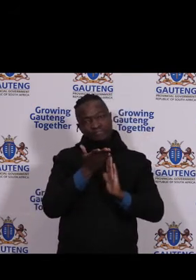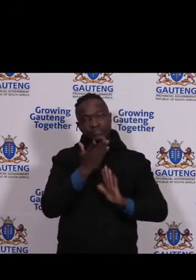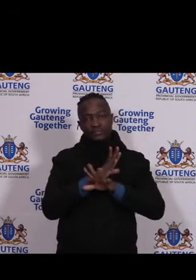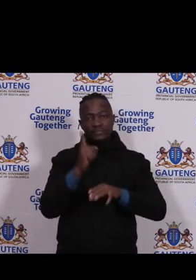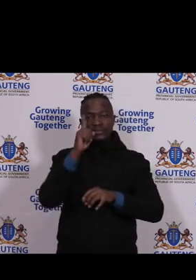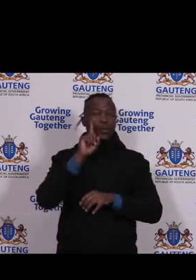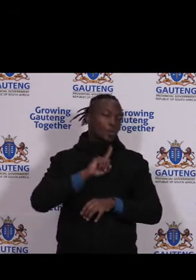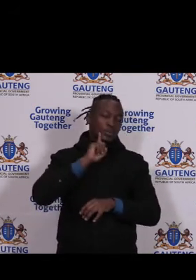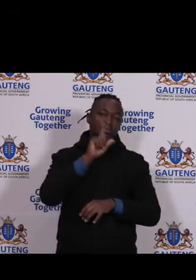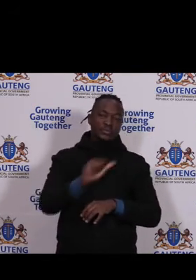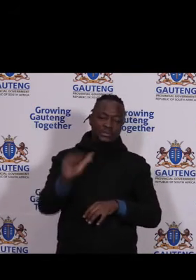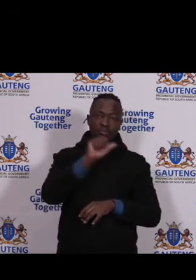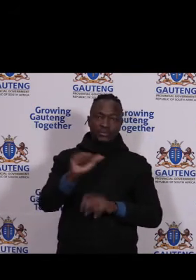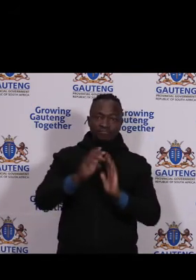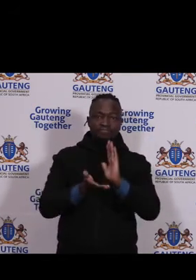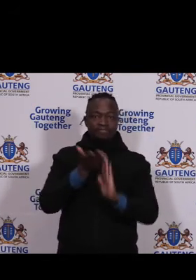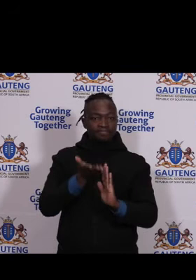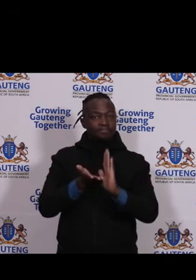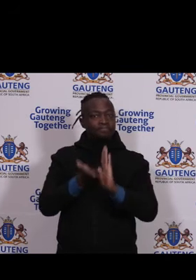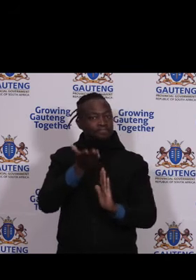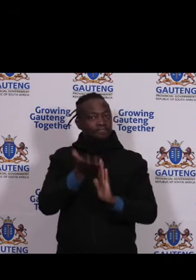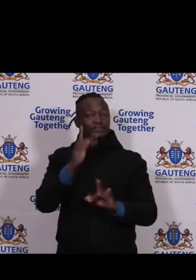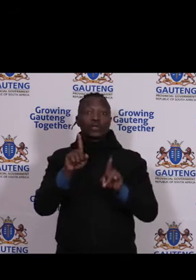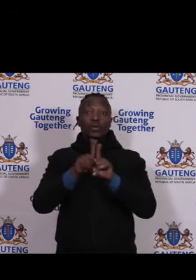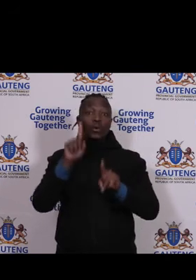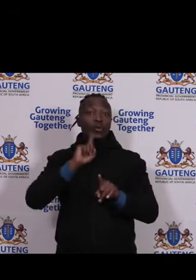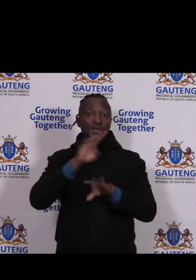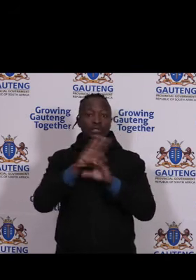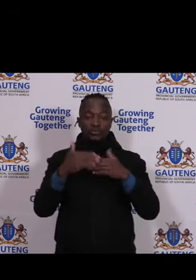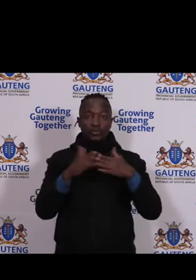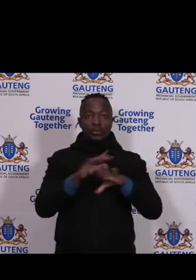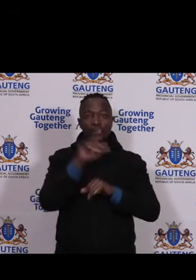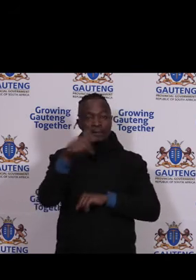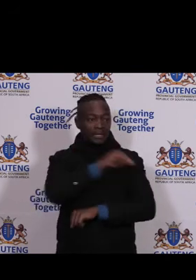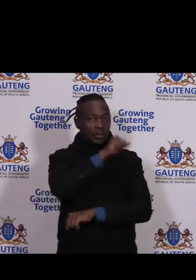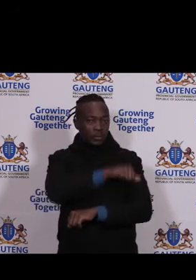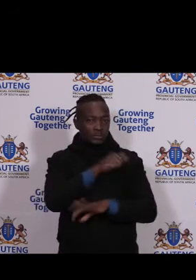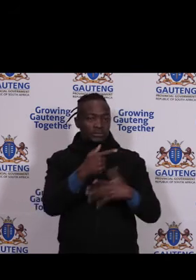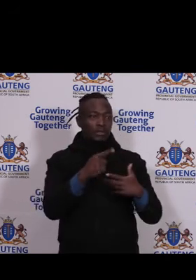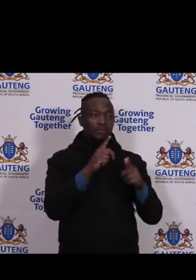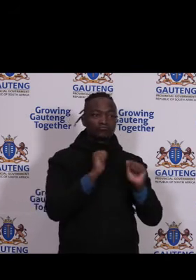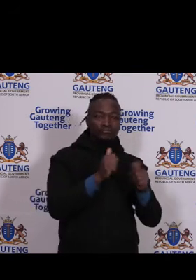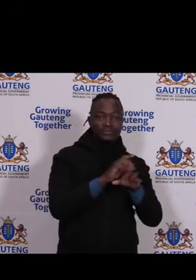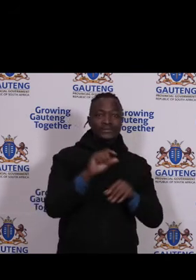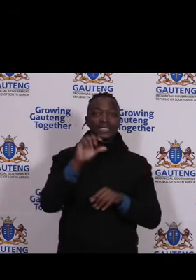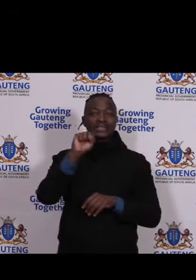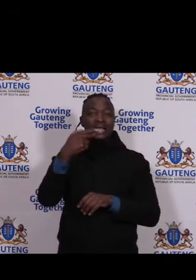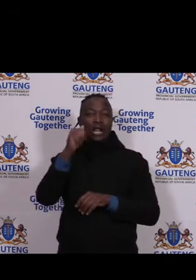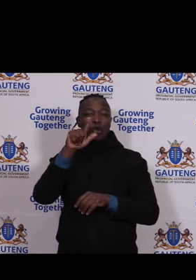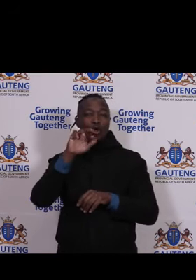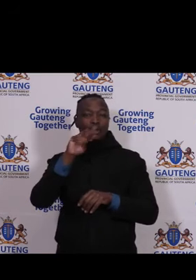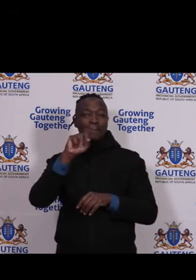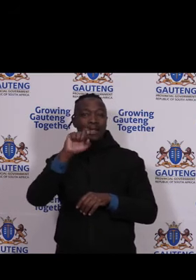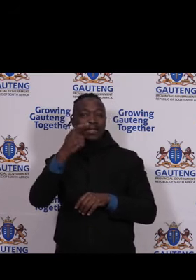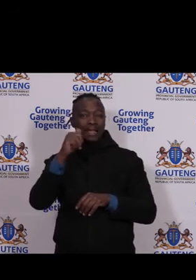put up the refurbished wards, as we open them up. We have done the same in Charlotte Maxeke. We have done the same at George